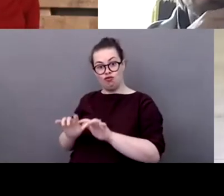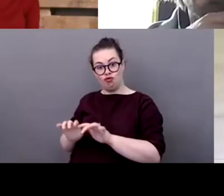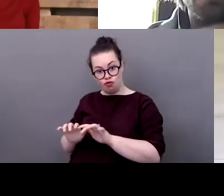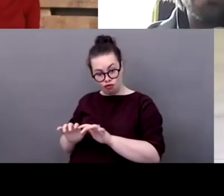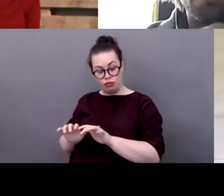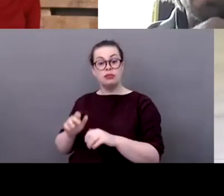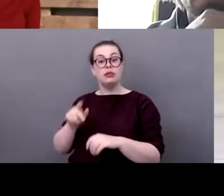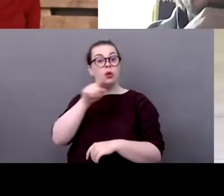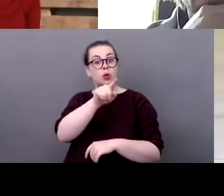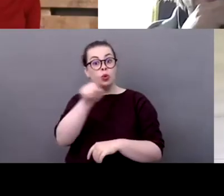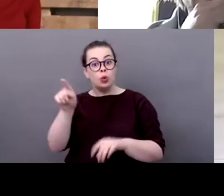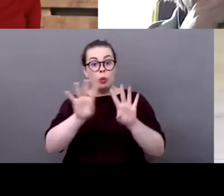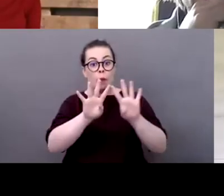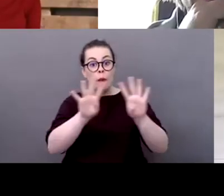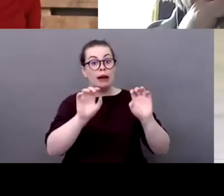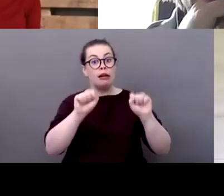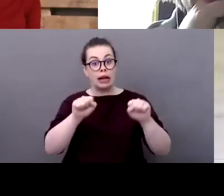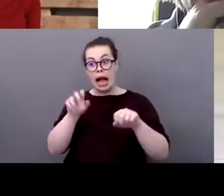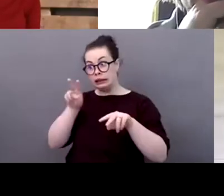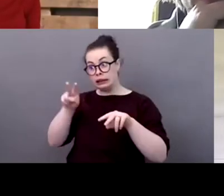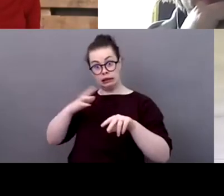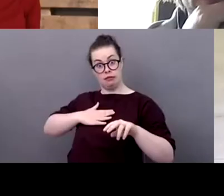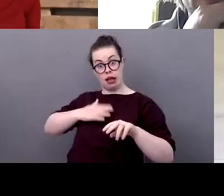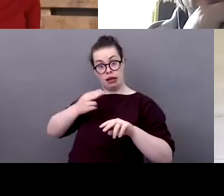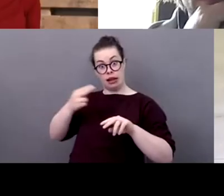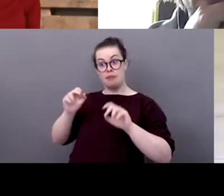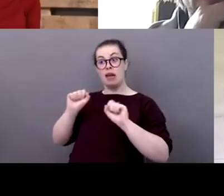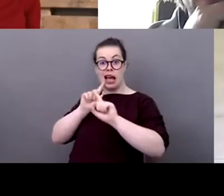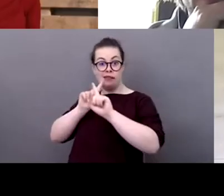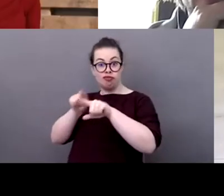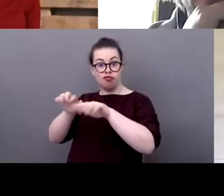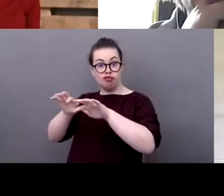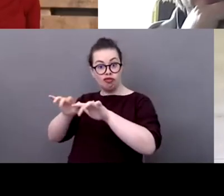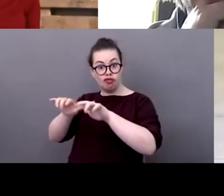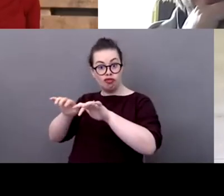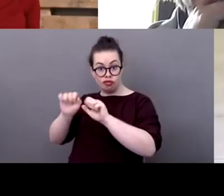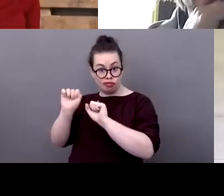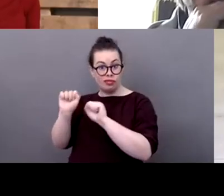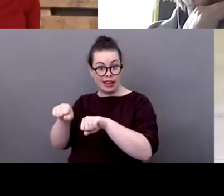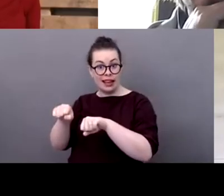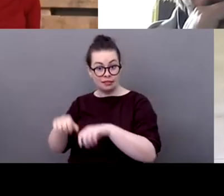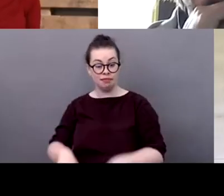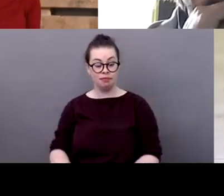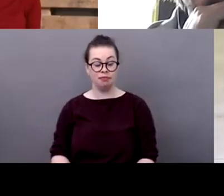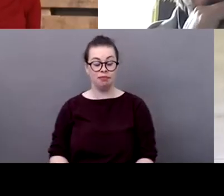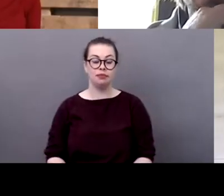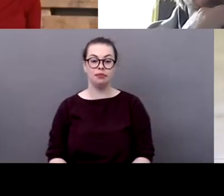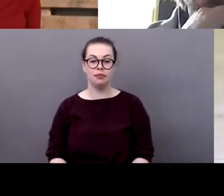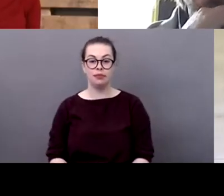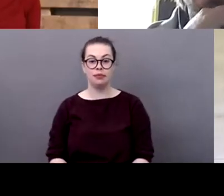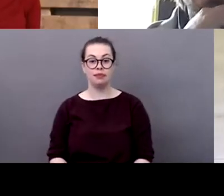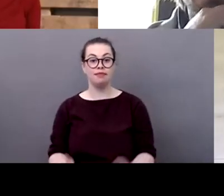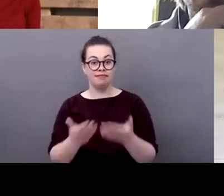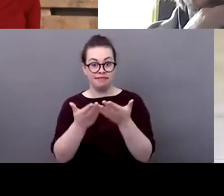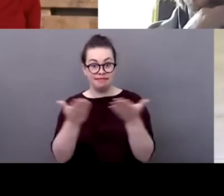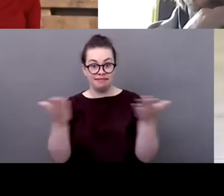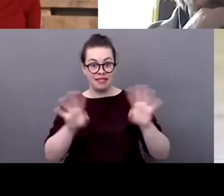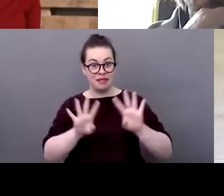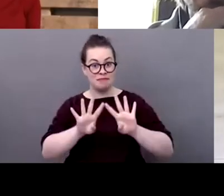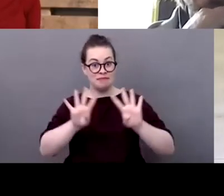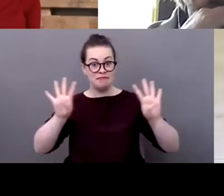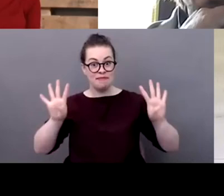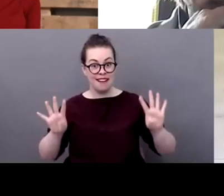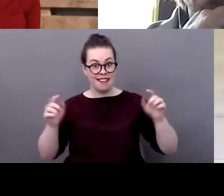the questions on the Q&A section. Let me introduce you our panelists